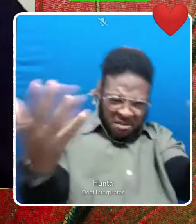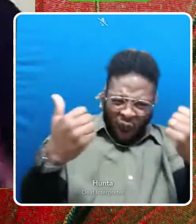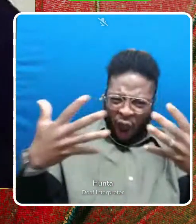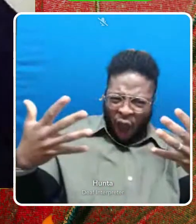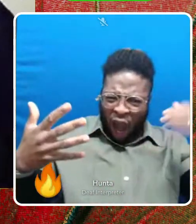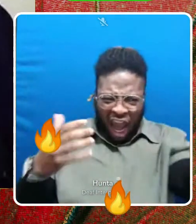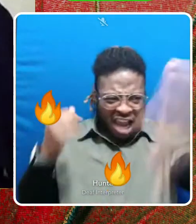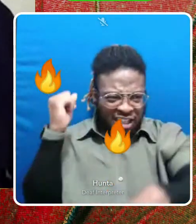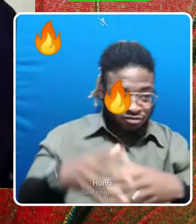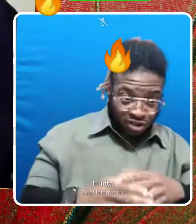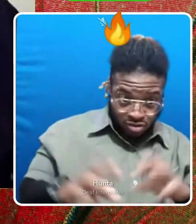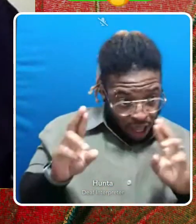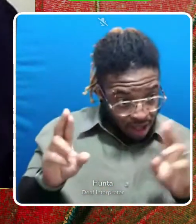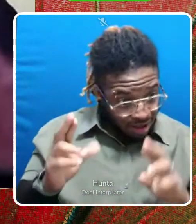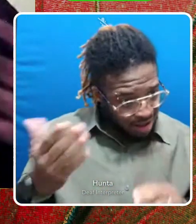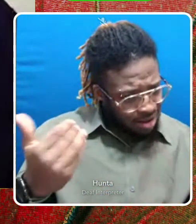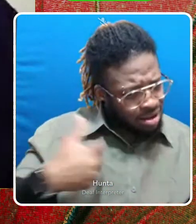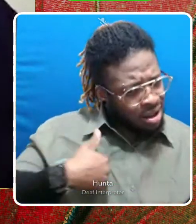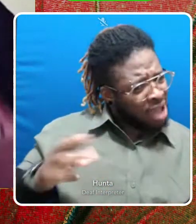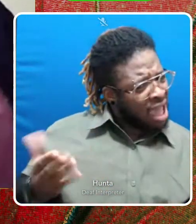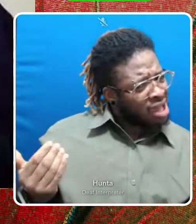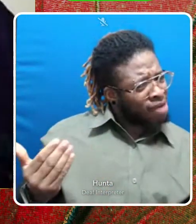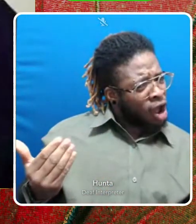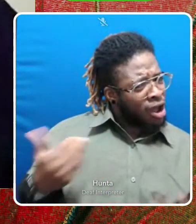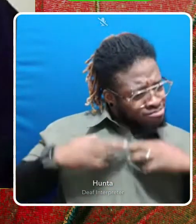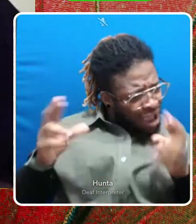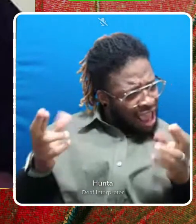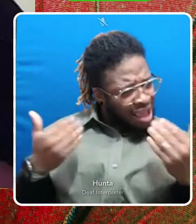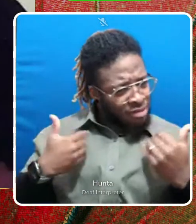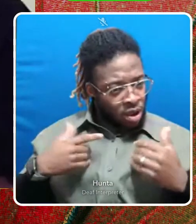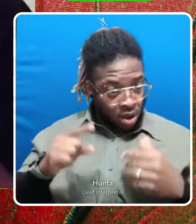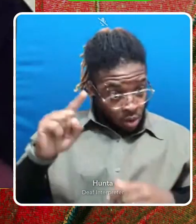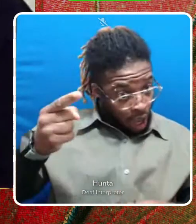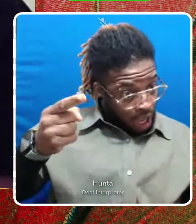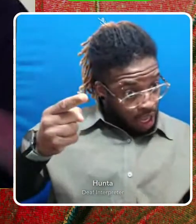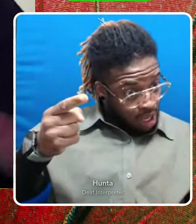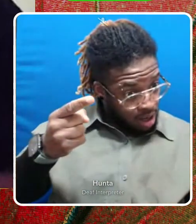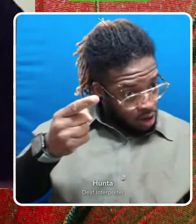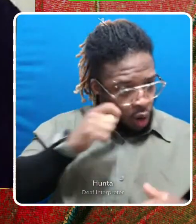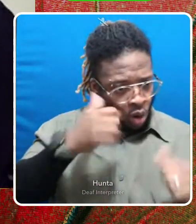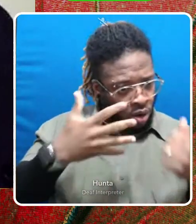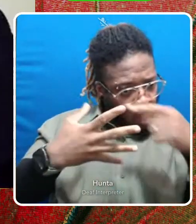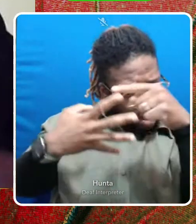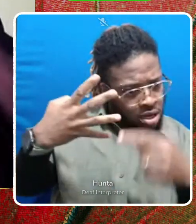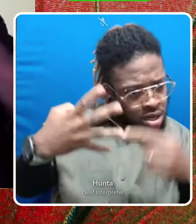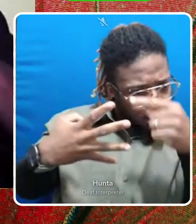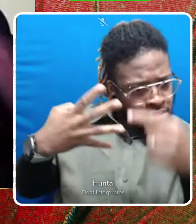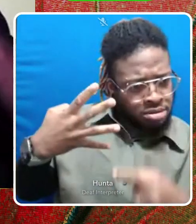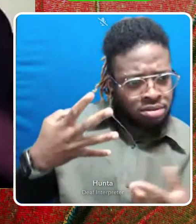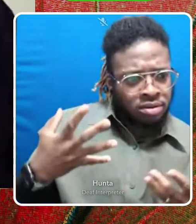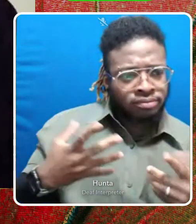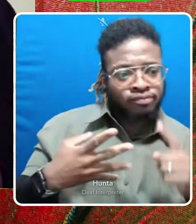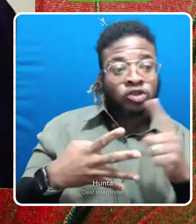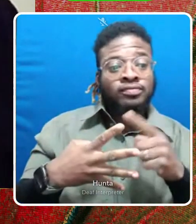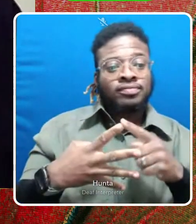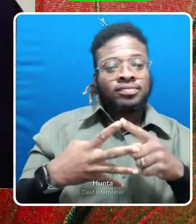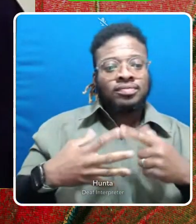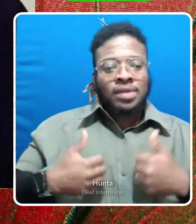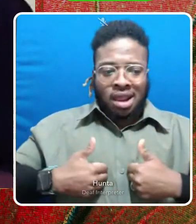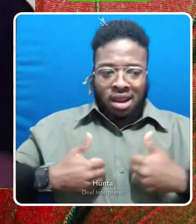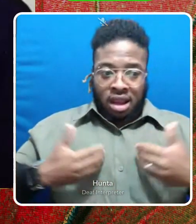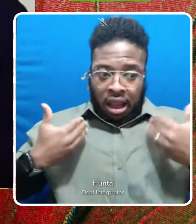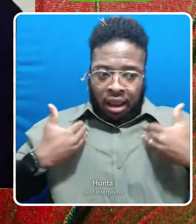So in round one, this is the order of round one. First, we have Minds of Poetry. Second, we have